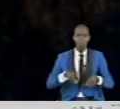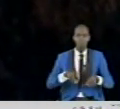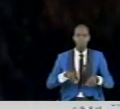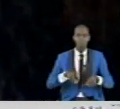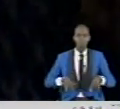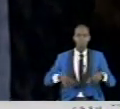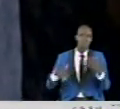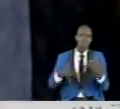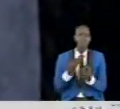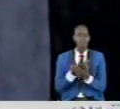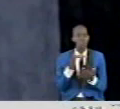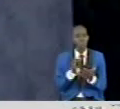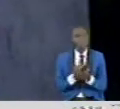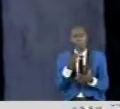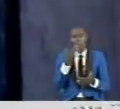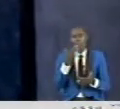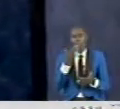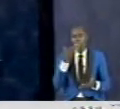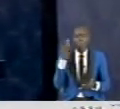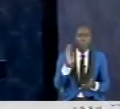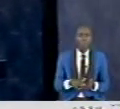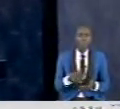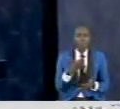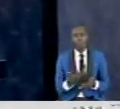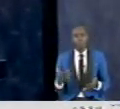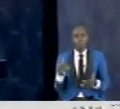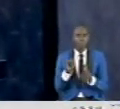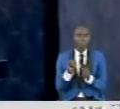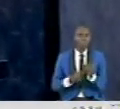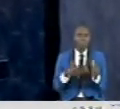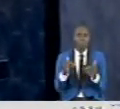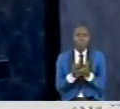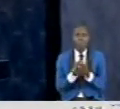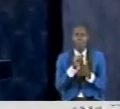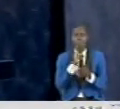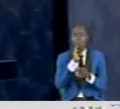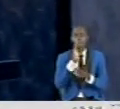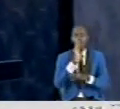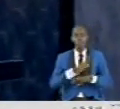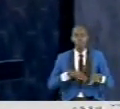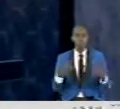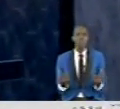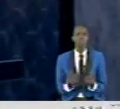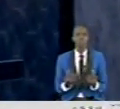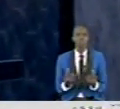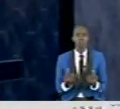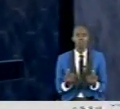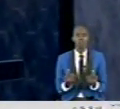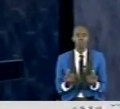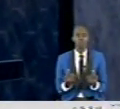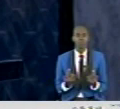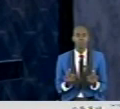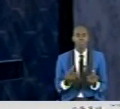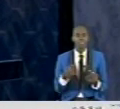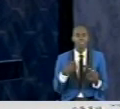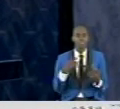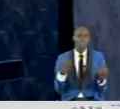that evil seeing everything that is called sinner transgression